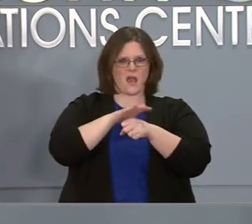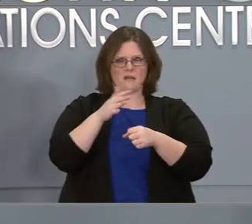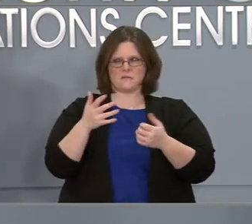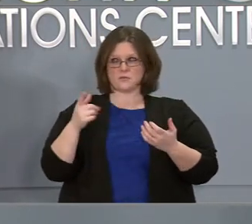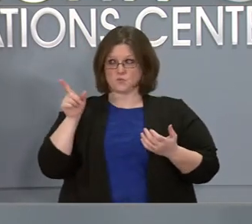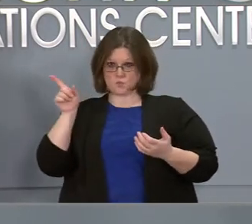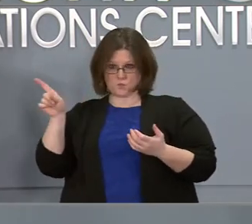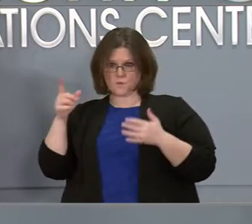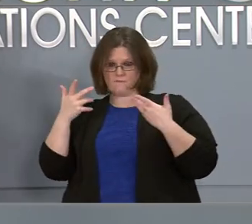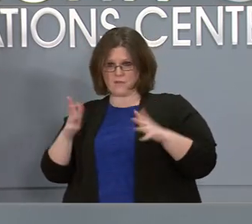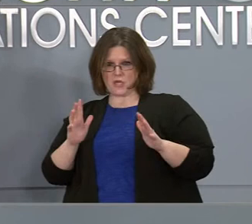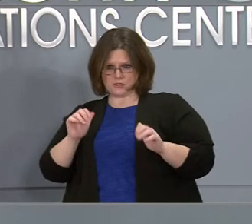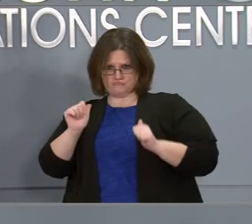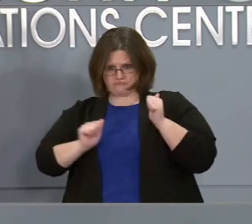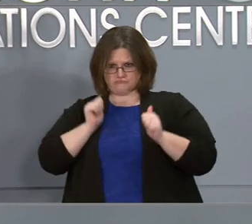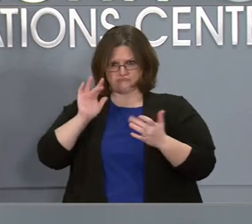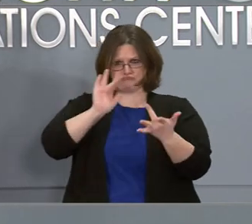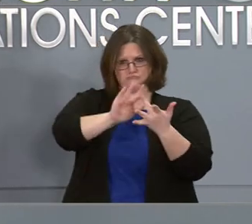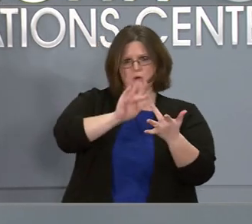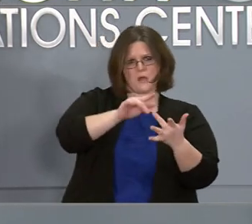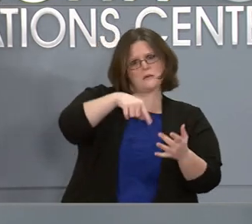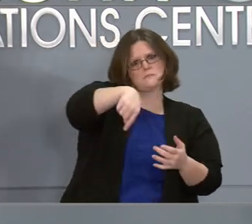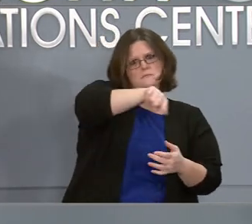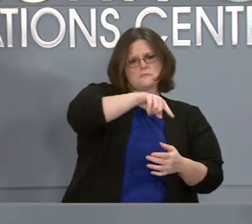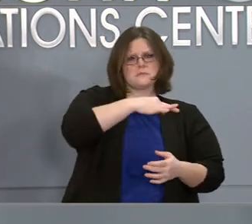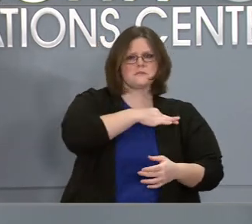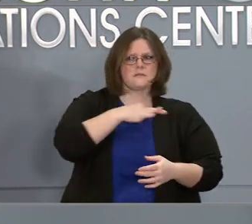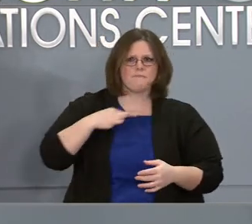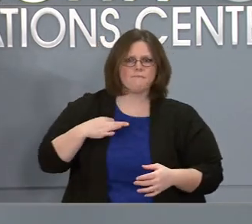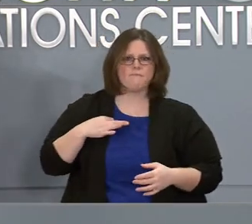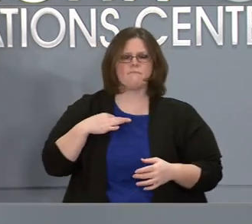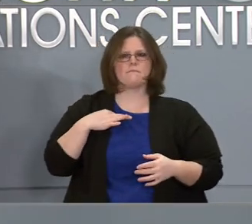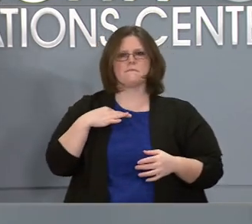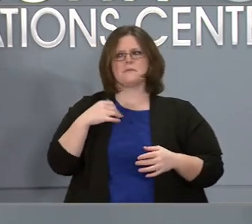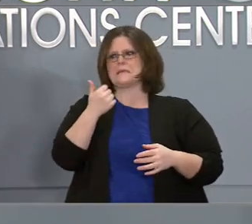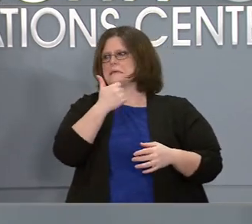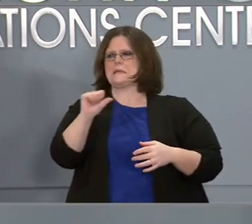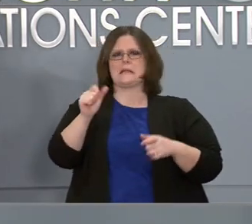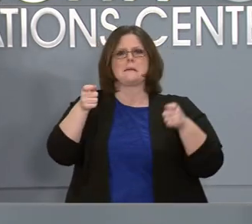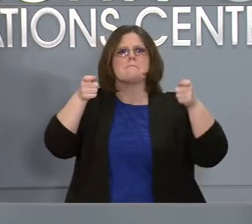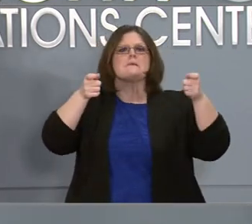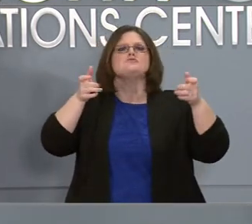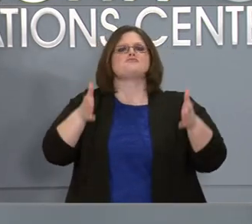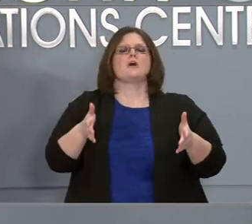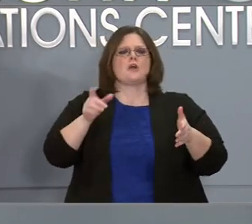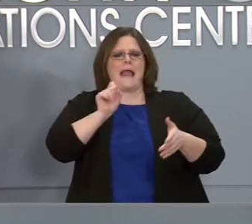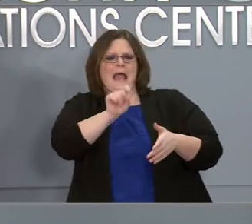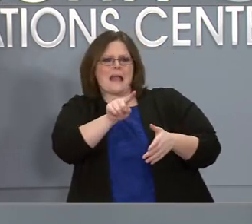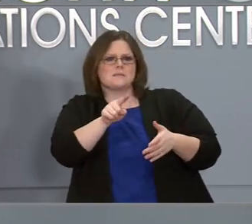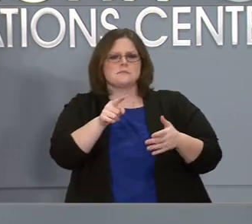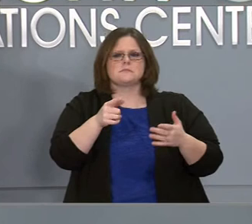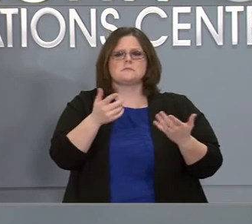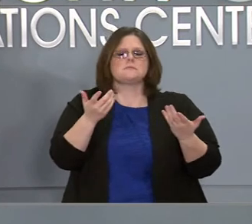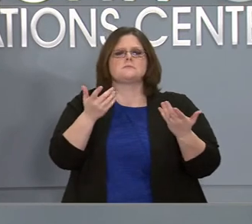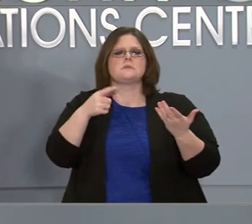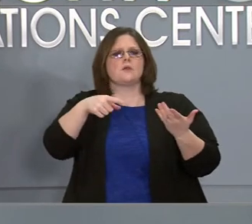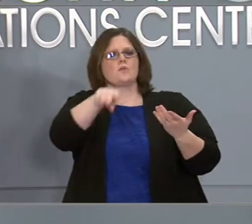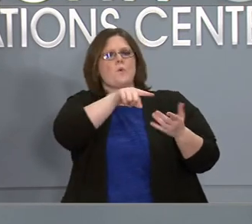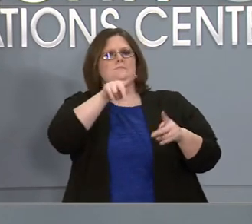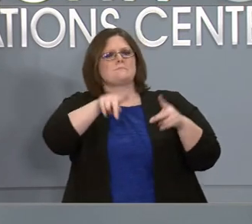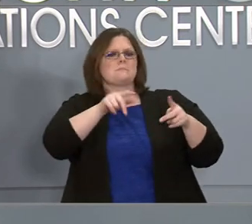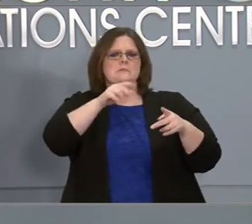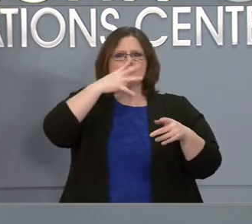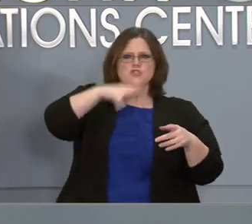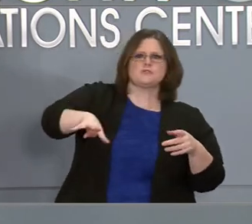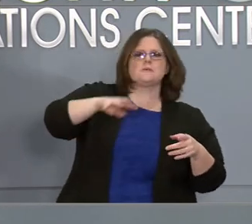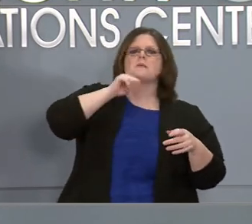made contact with any of the residents, staff, or administrators here? And what do you think should be done to hold those responsible